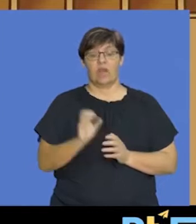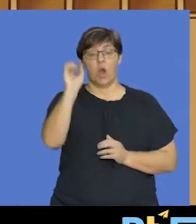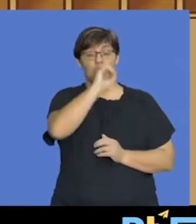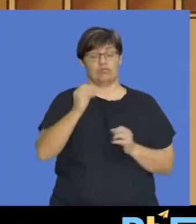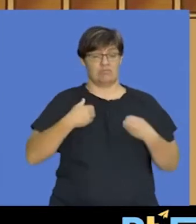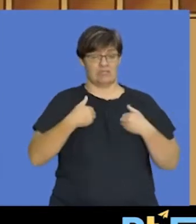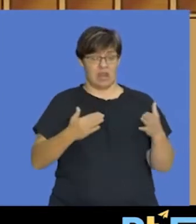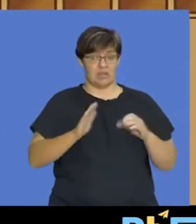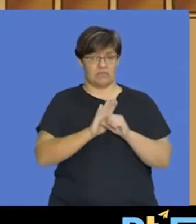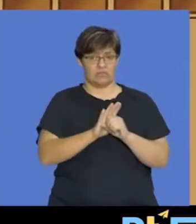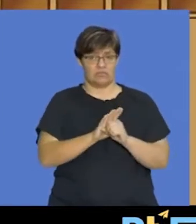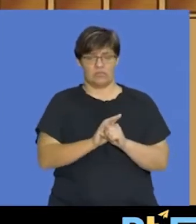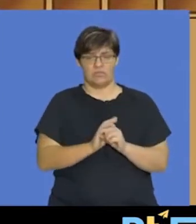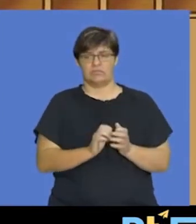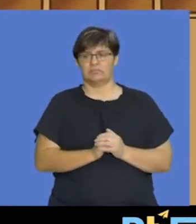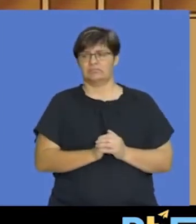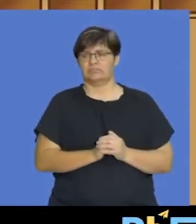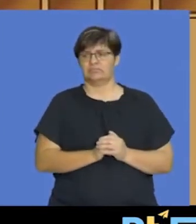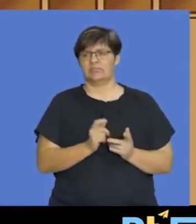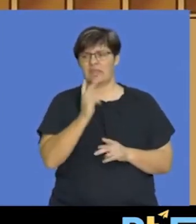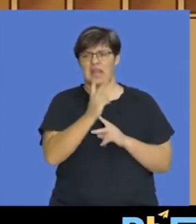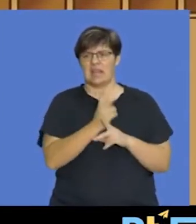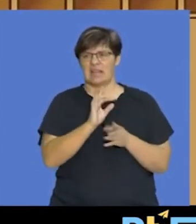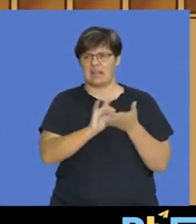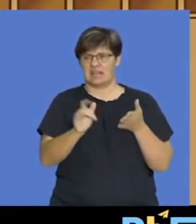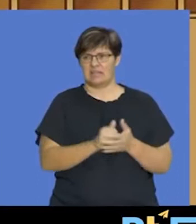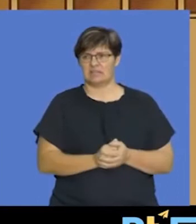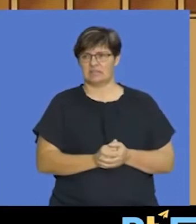force here, no, that's too far. Let's reset